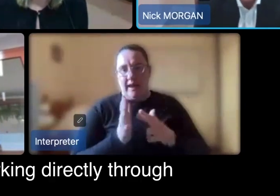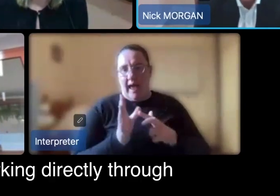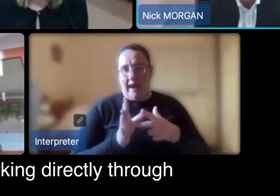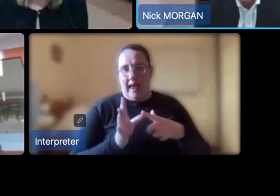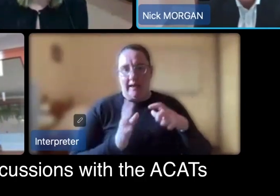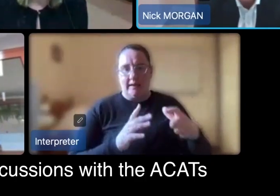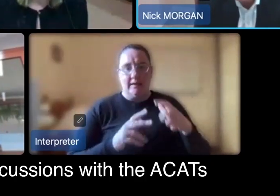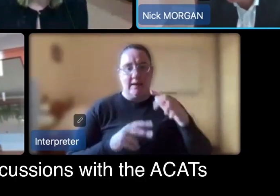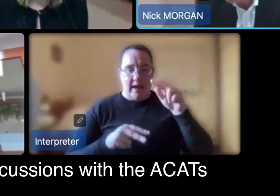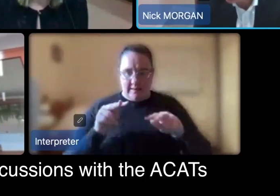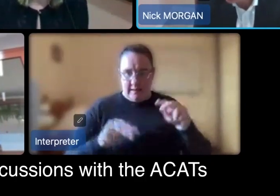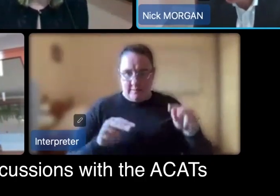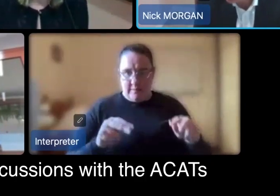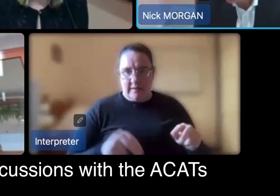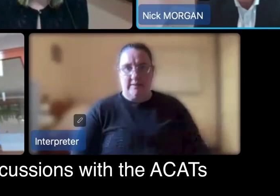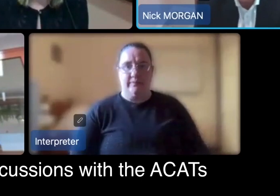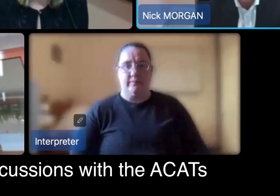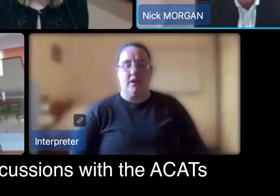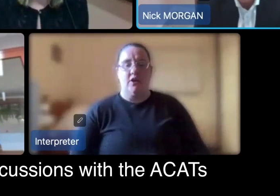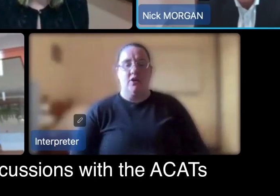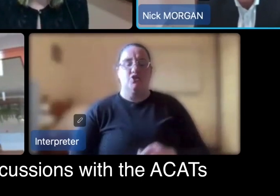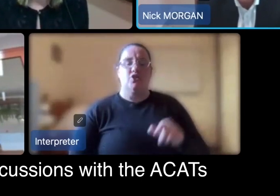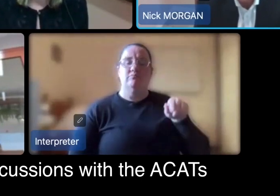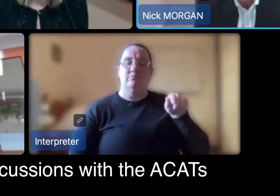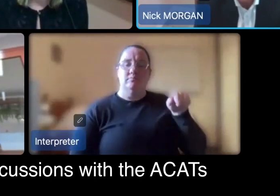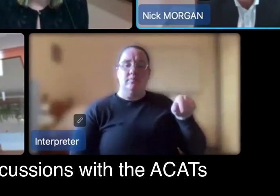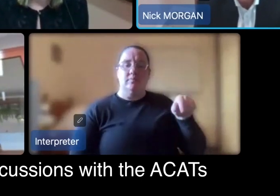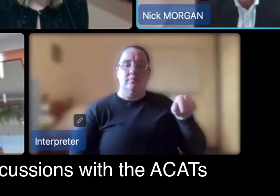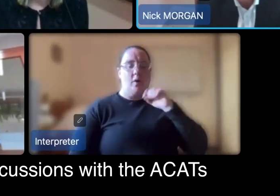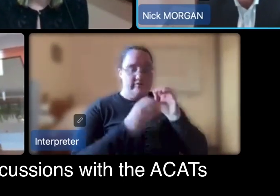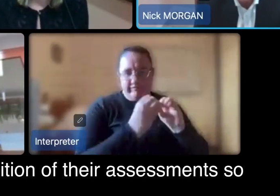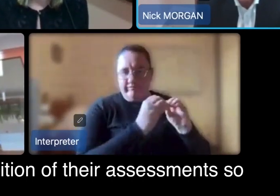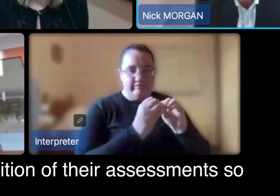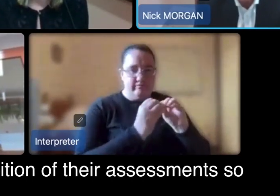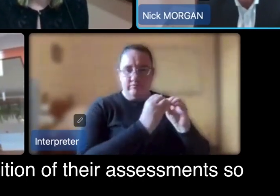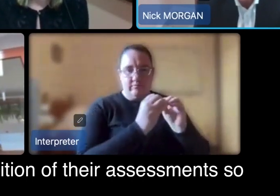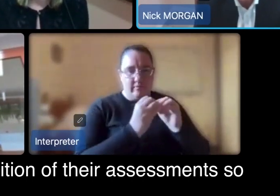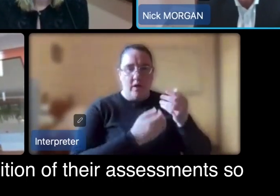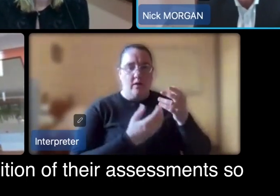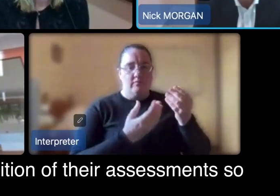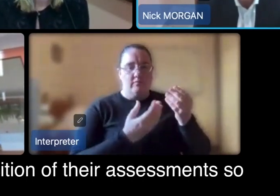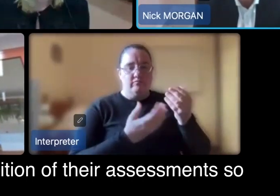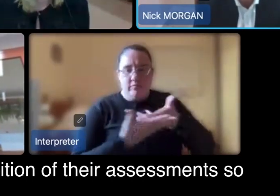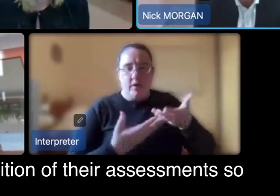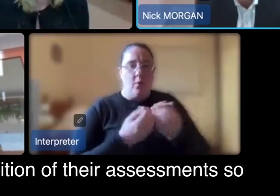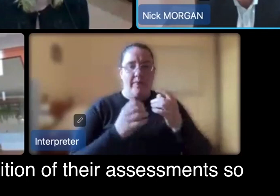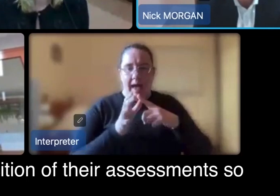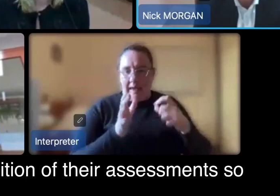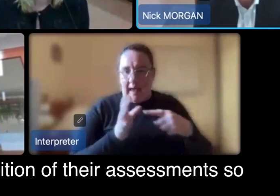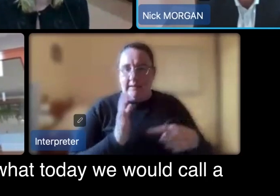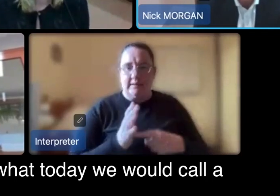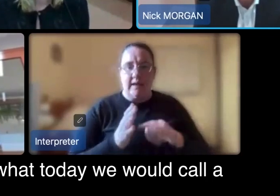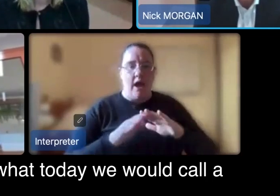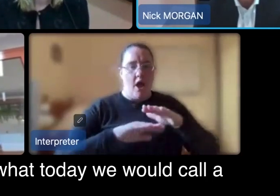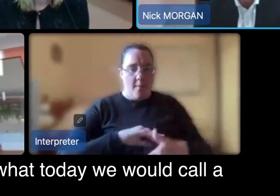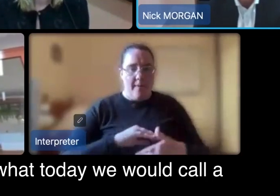working directly through negotiations and discussions with the ACATs on changing the composition of their